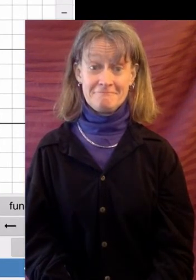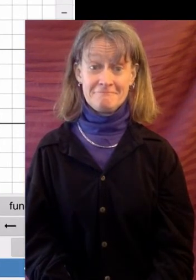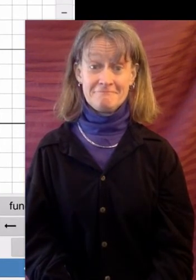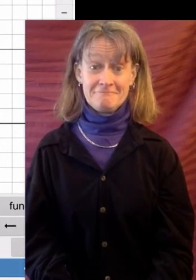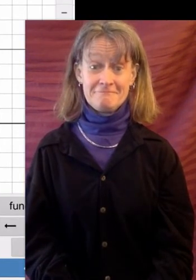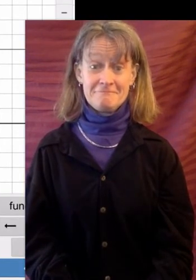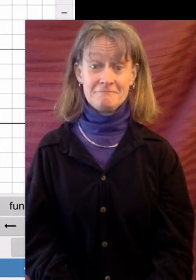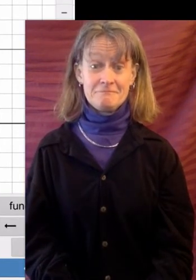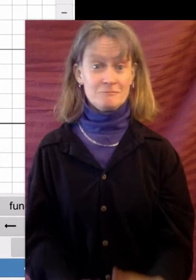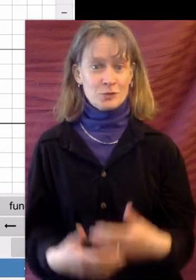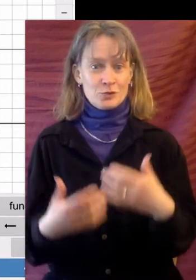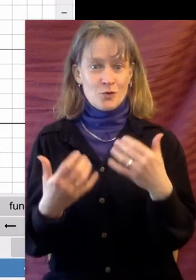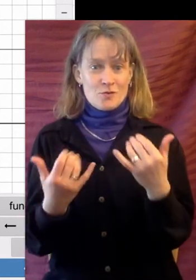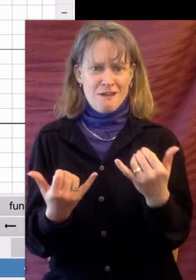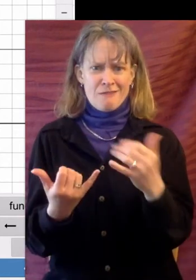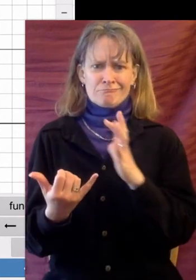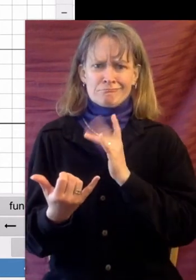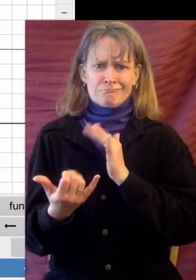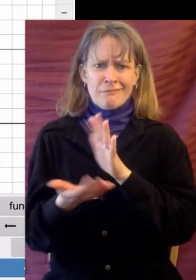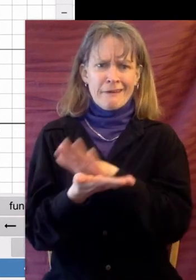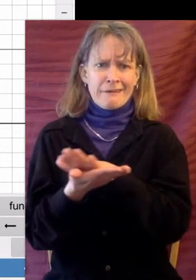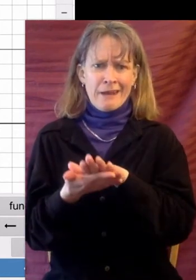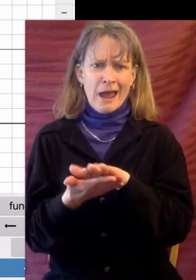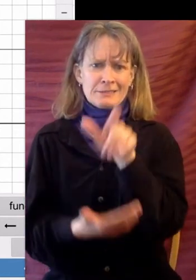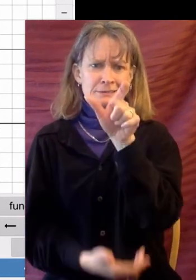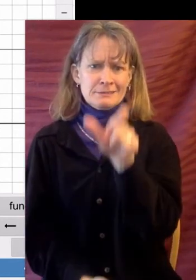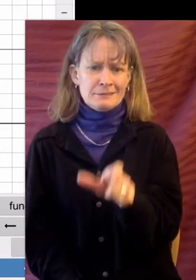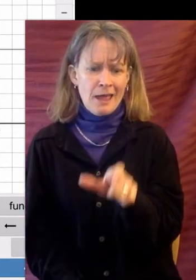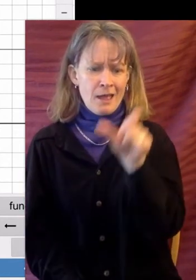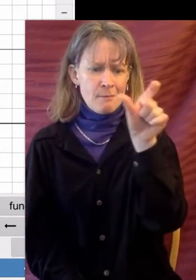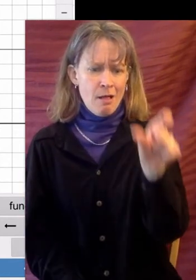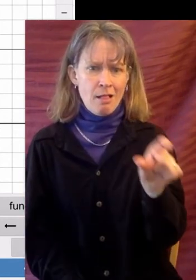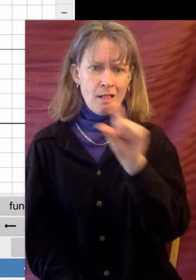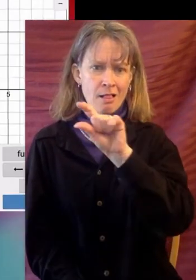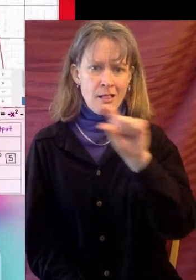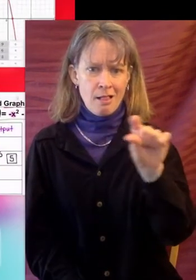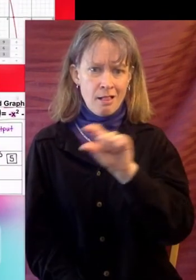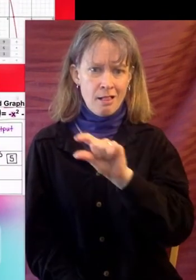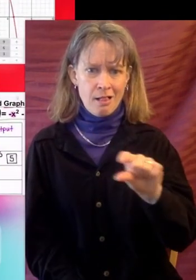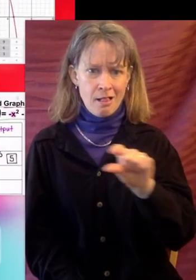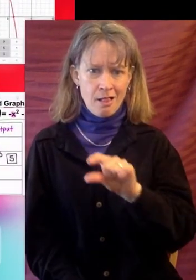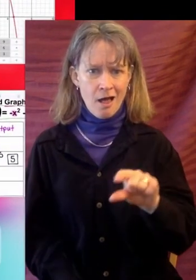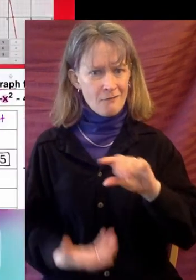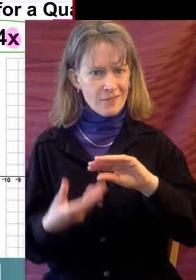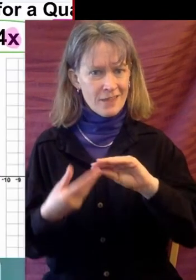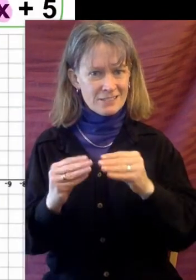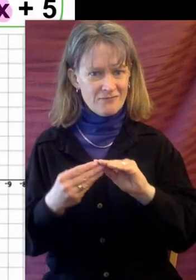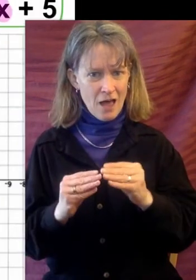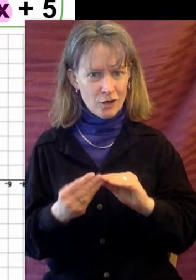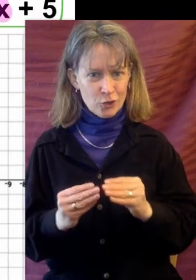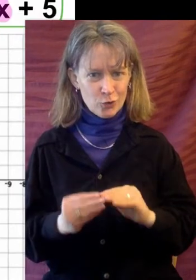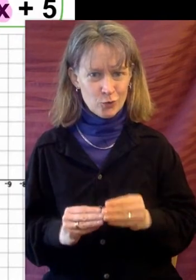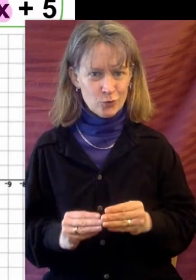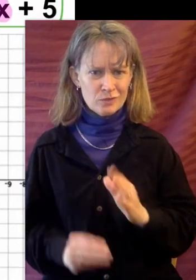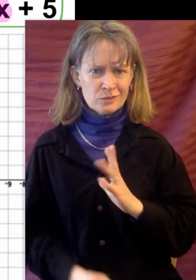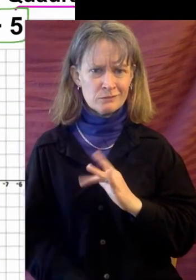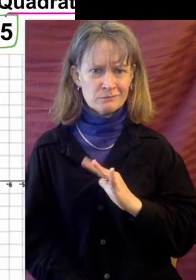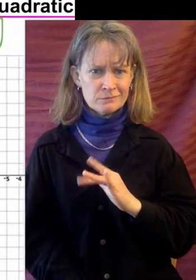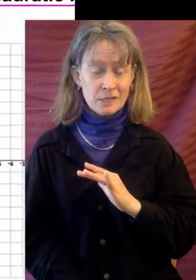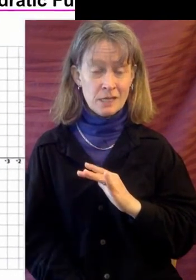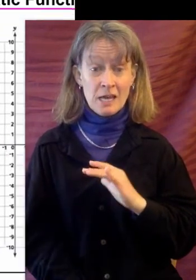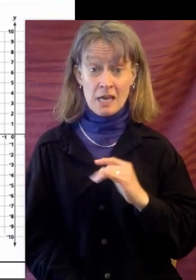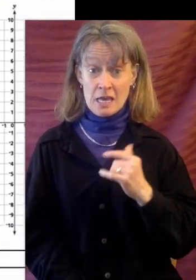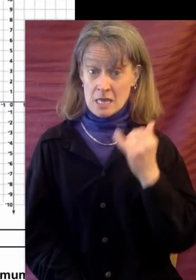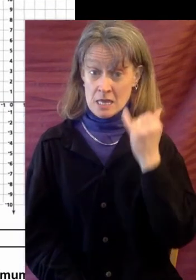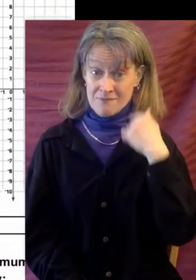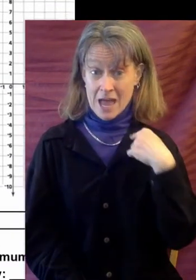So now we have a nice table of our values. If I go back, it looks